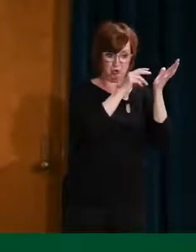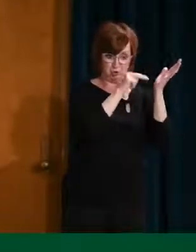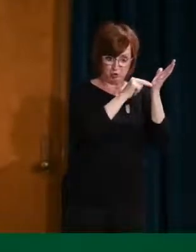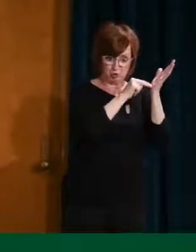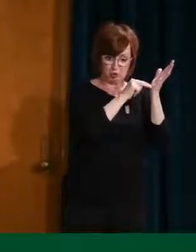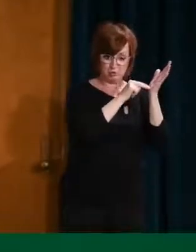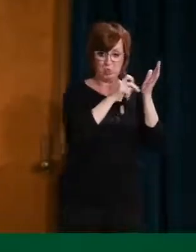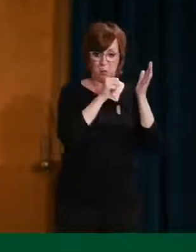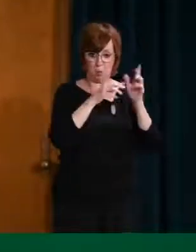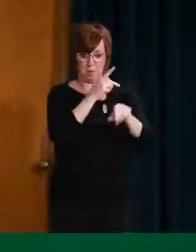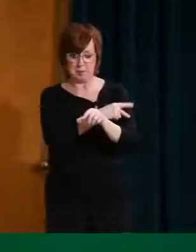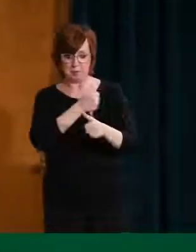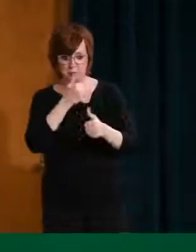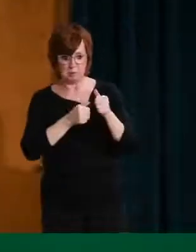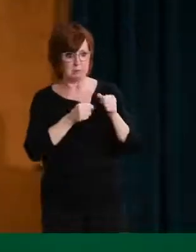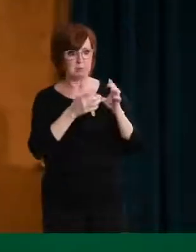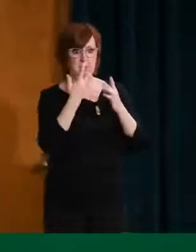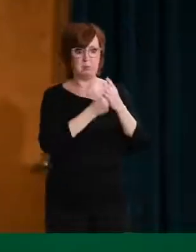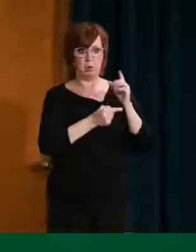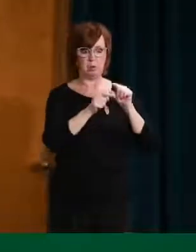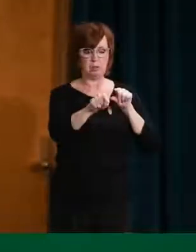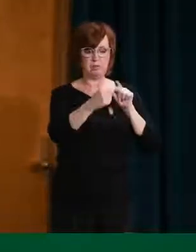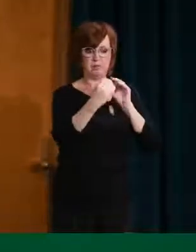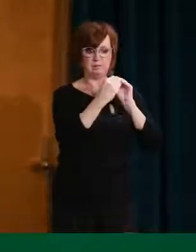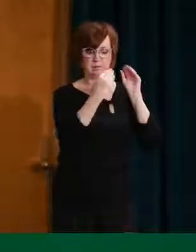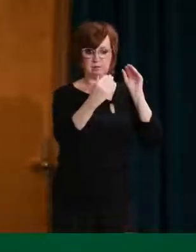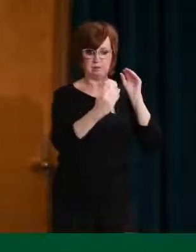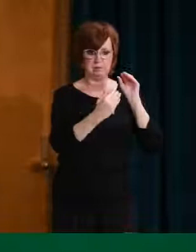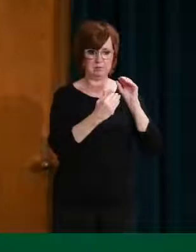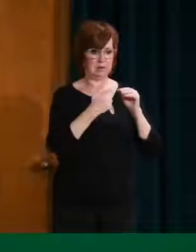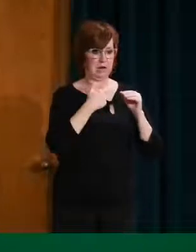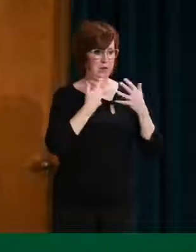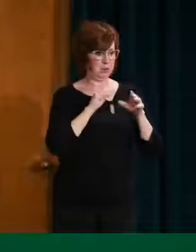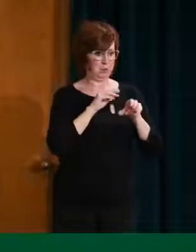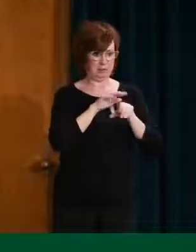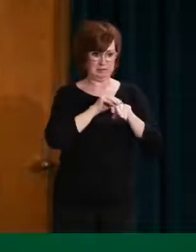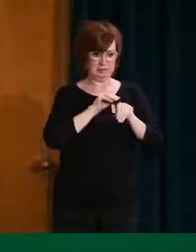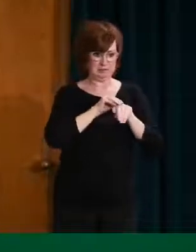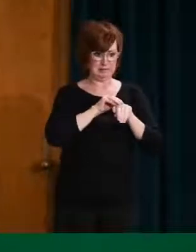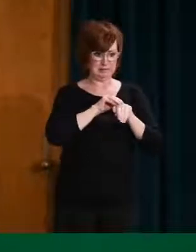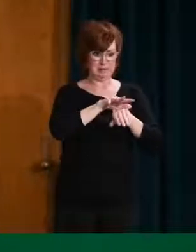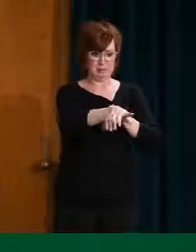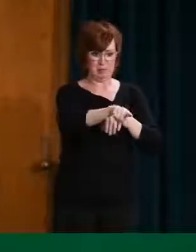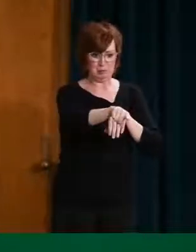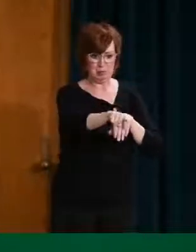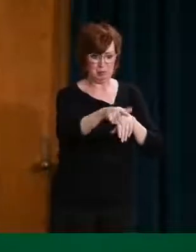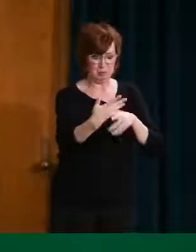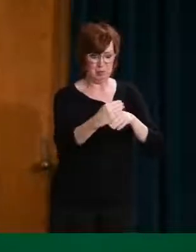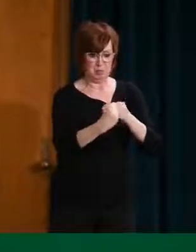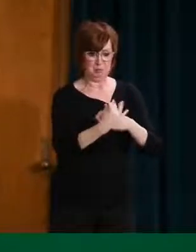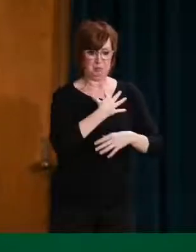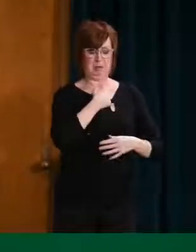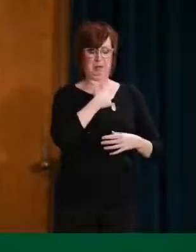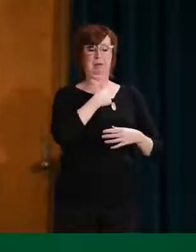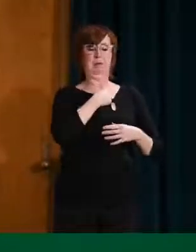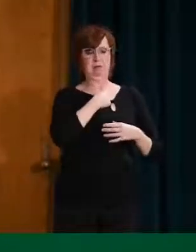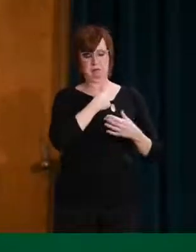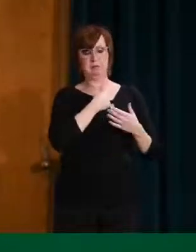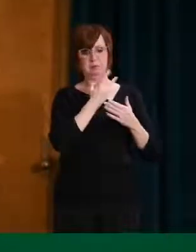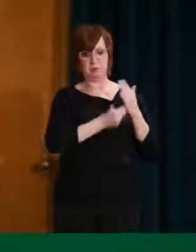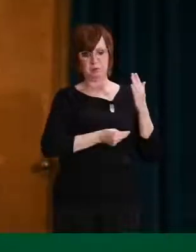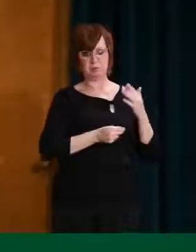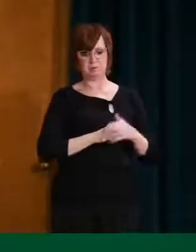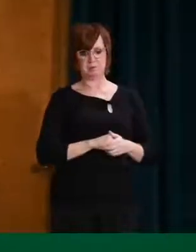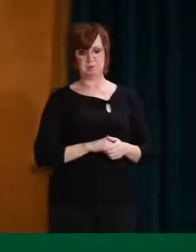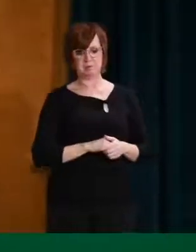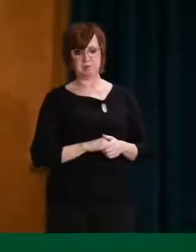research, tends to suggest that wearing a mask outside of the current guidelines can improve a